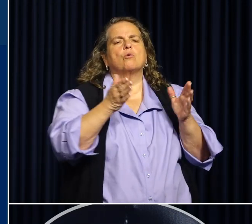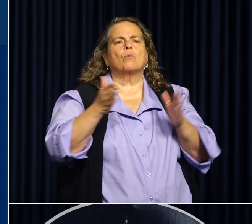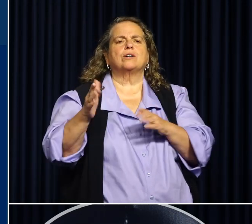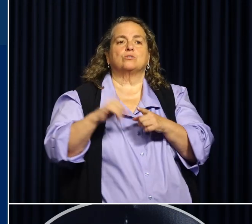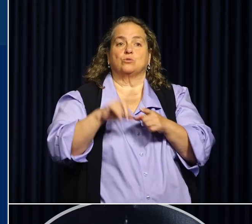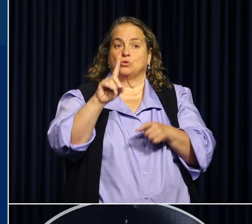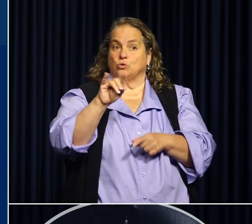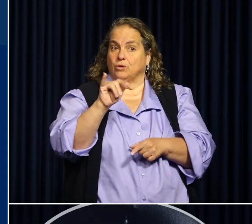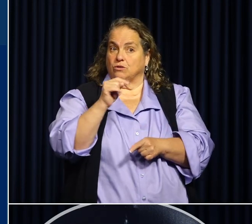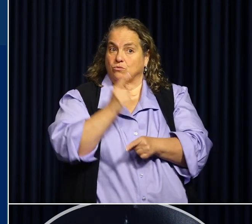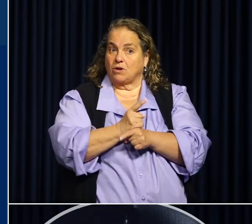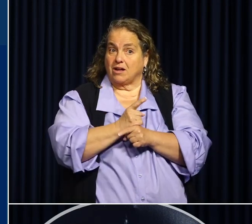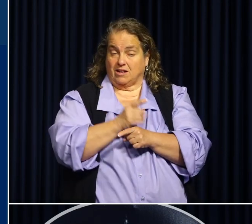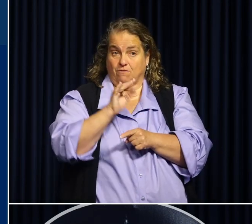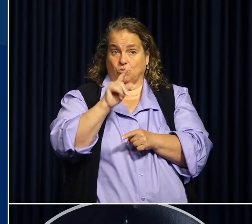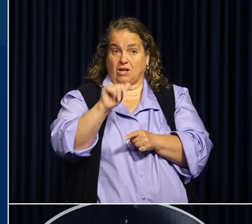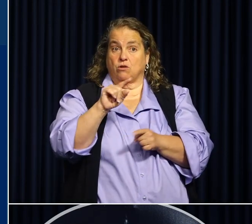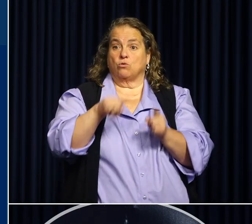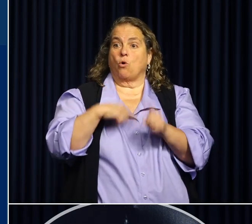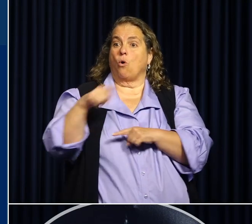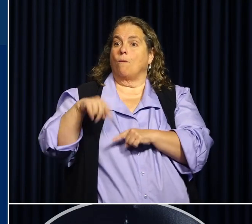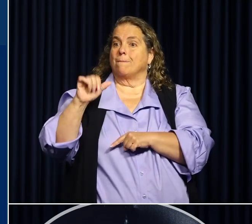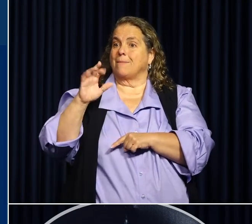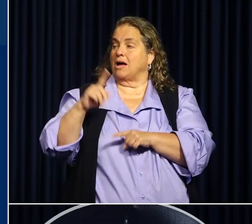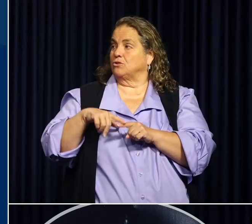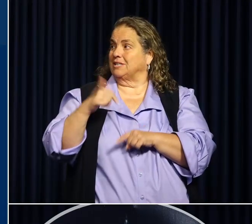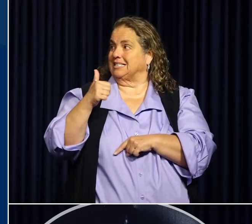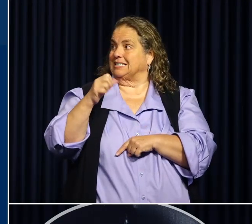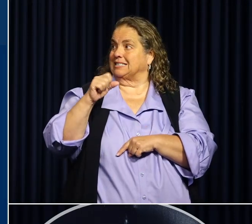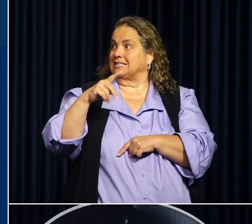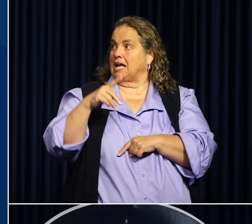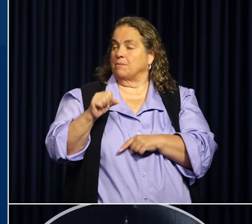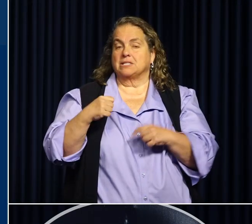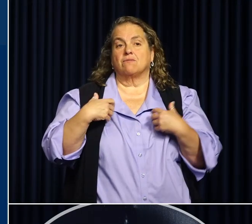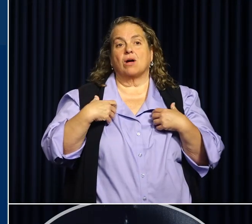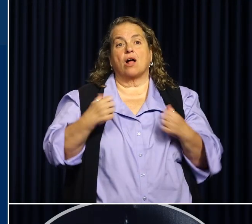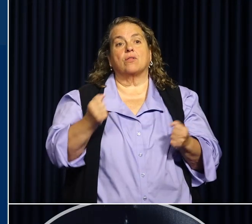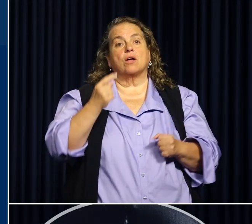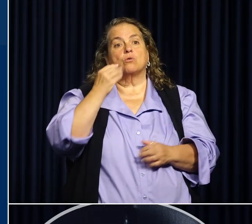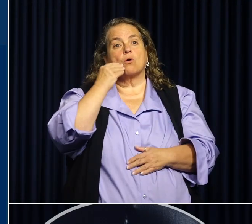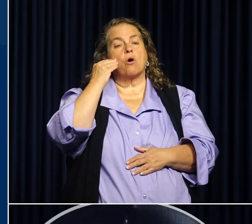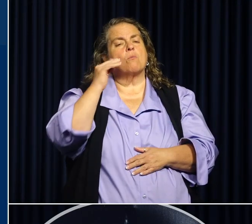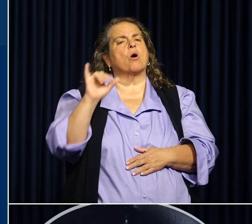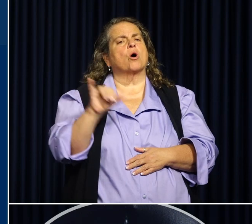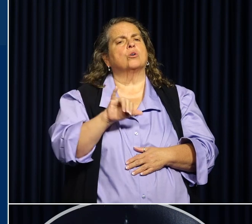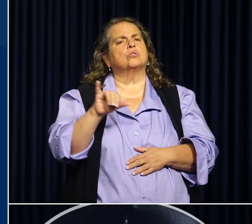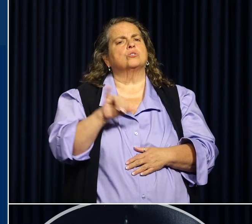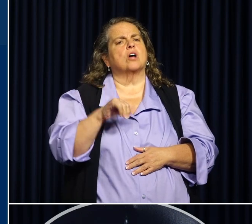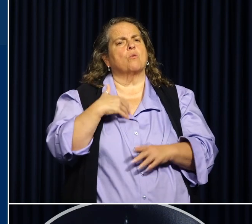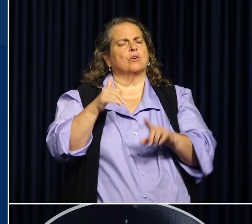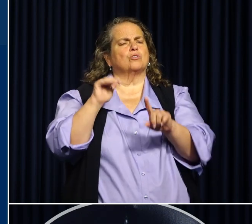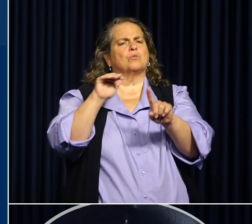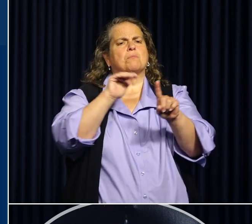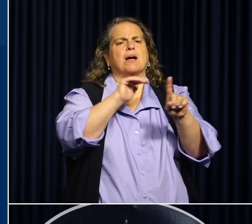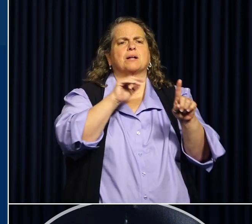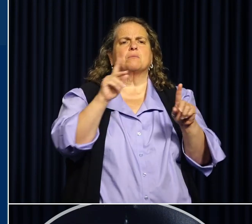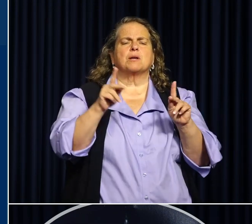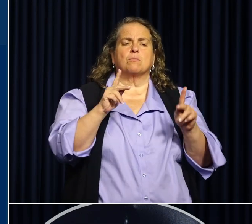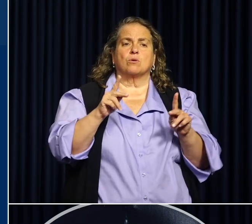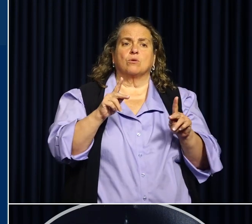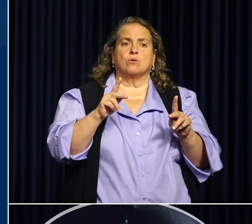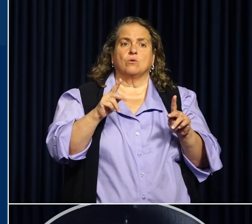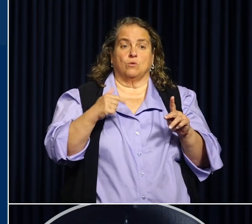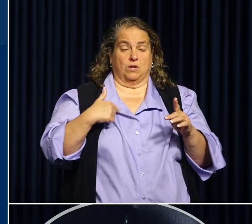this right. And if you can go back to the 10 steps for healthy at home, I also just want to remind folks that we're